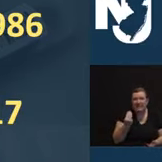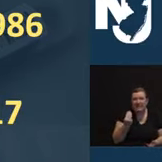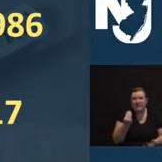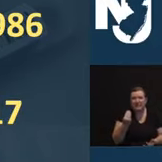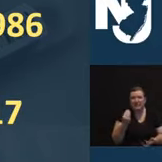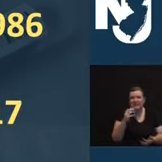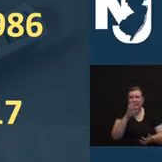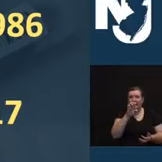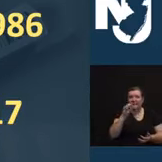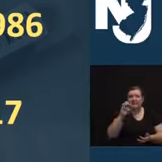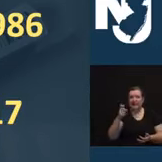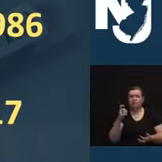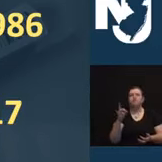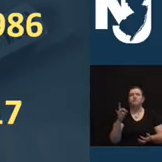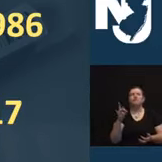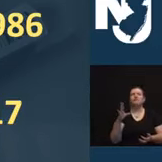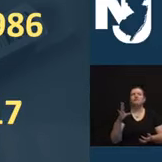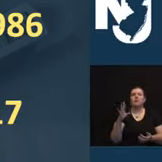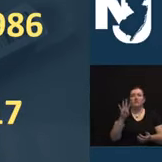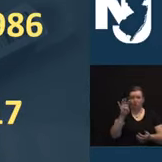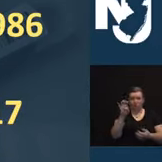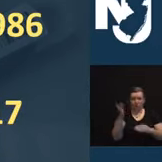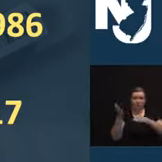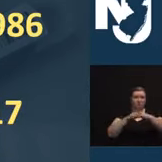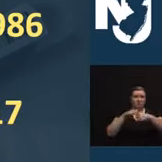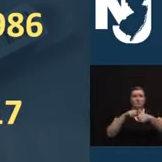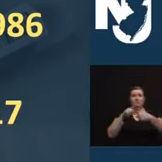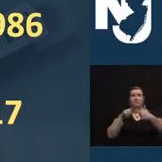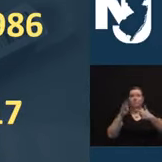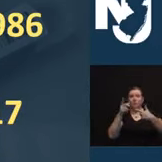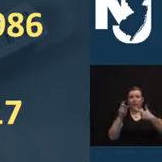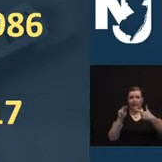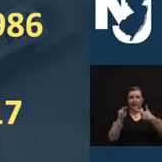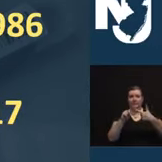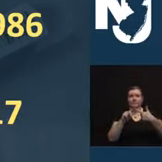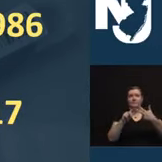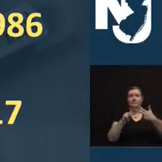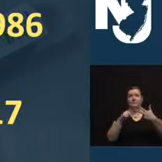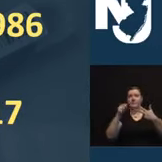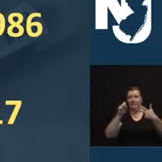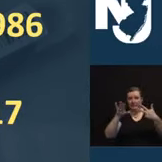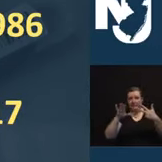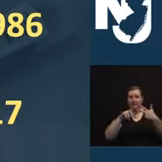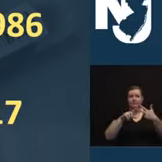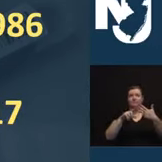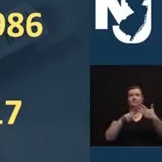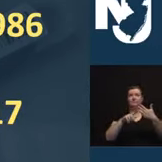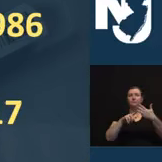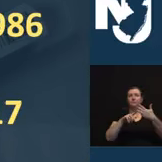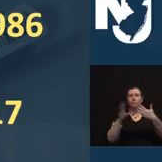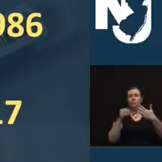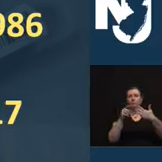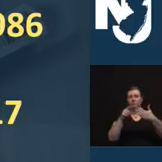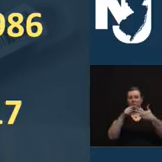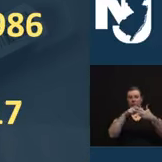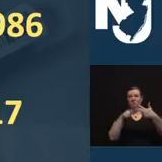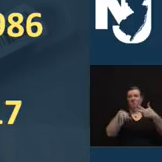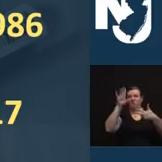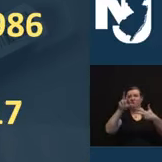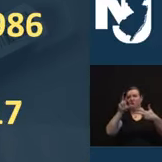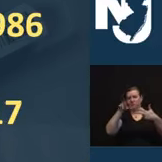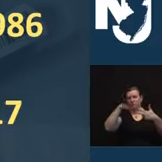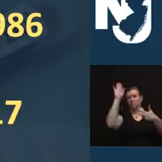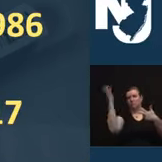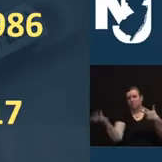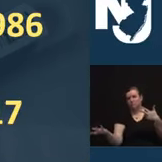Bergen, Passaic, and Union, over 300 added today. Camden, Hudson, Middlesex, and Monmouth, over